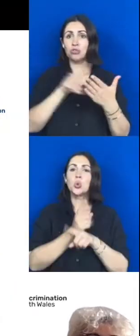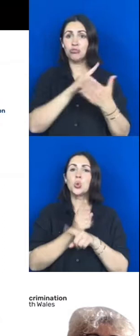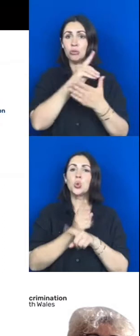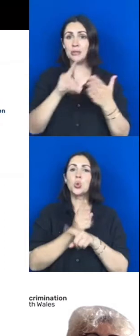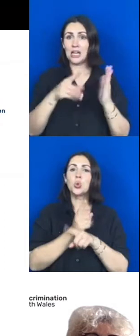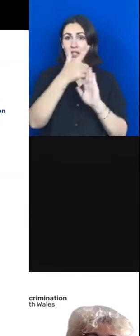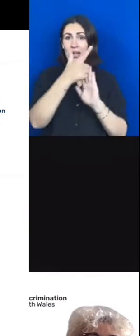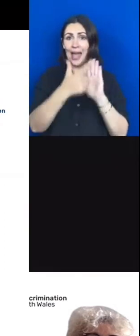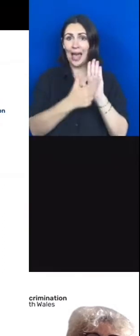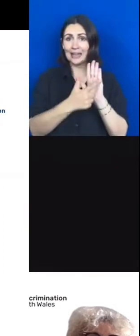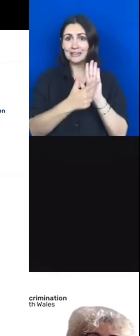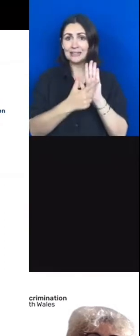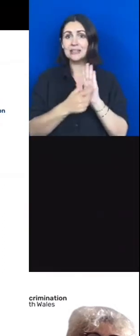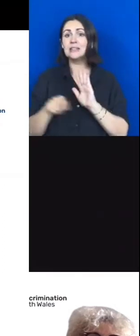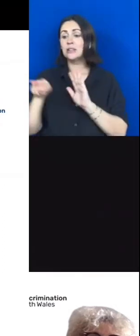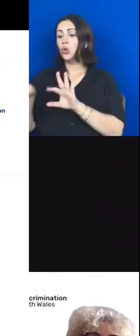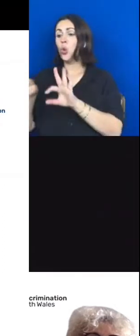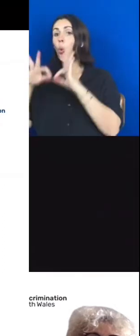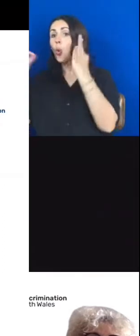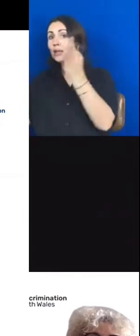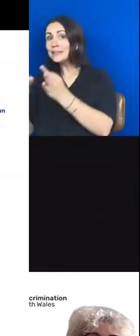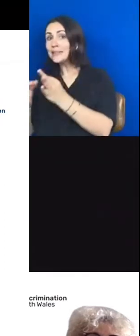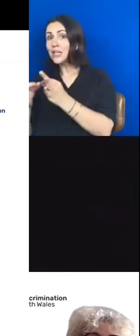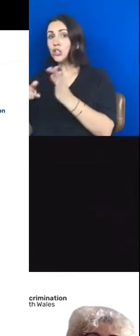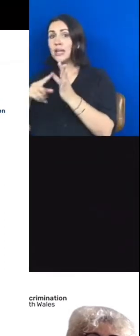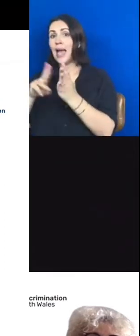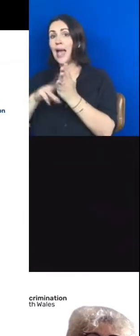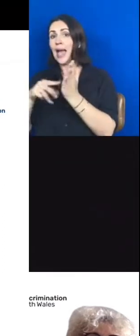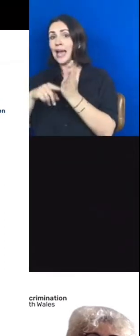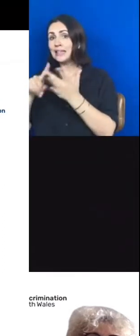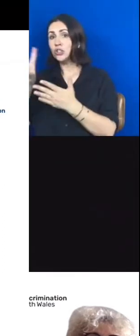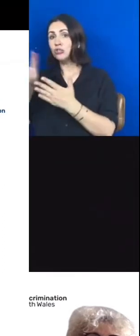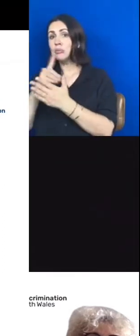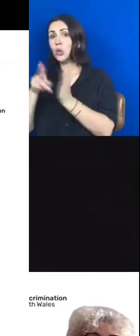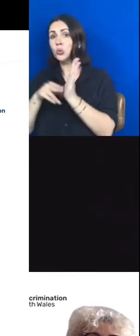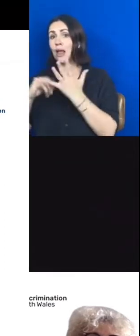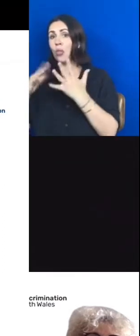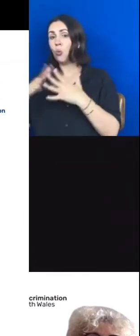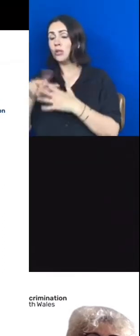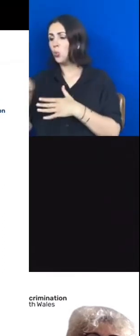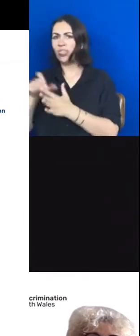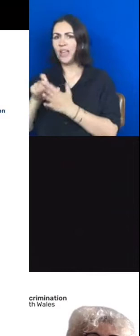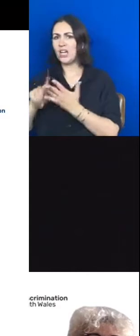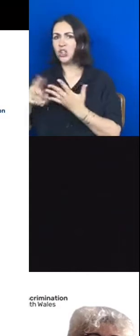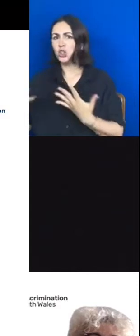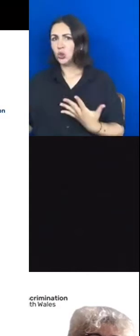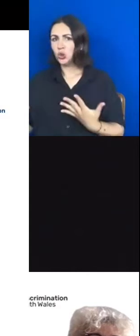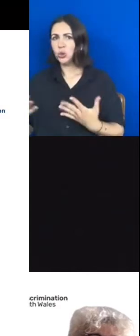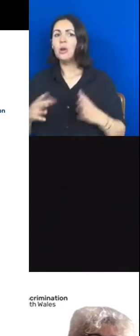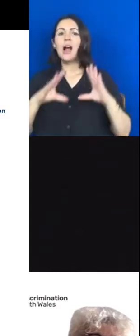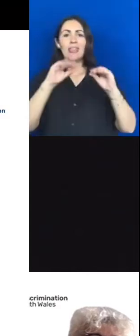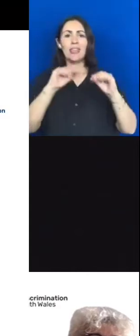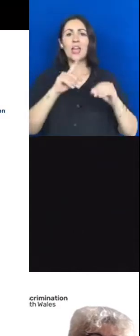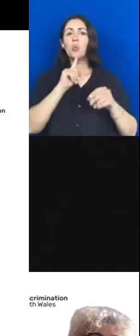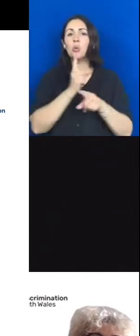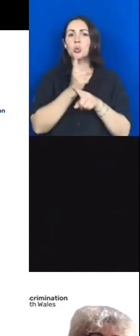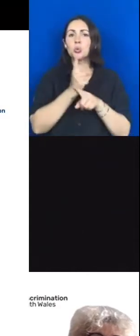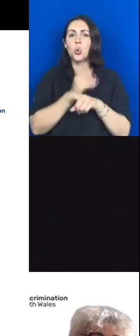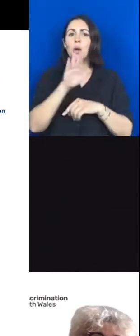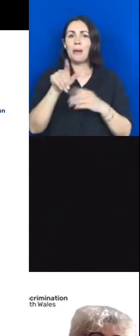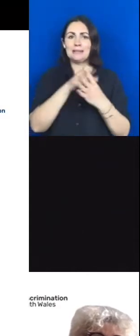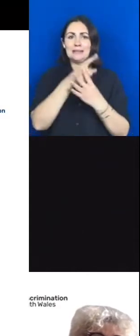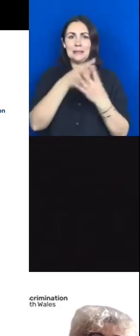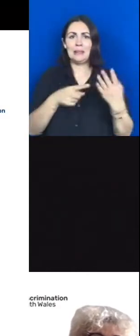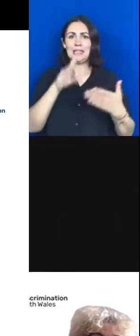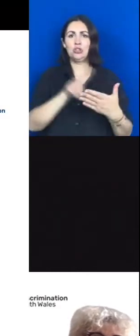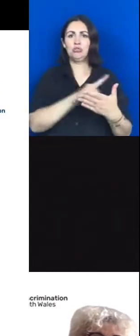South Wales, and then look in detail at disability discrimination under the Act.